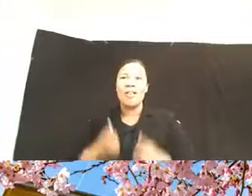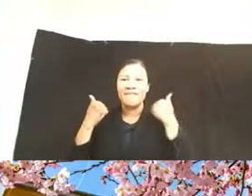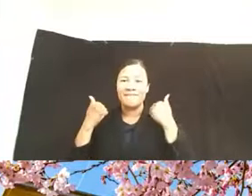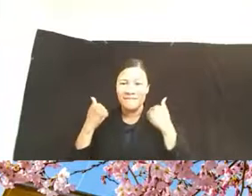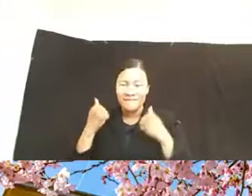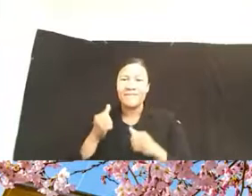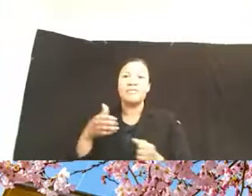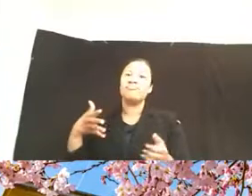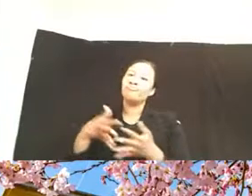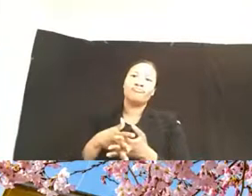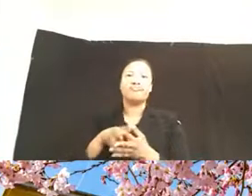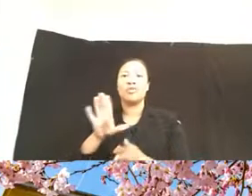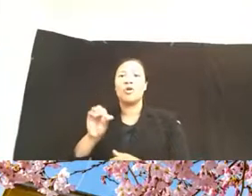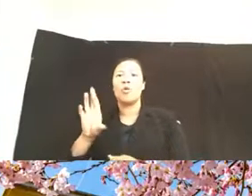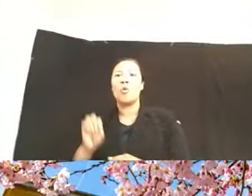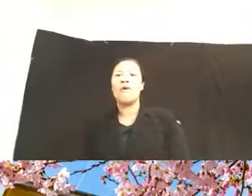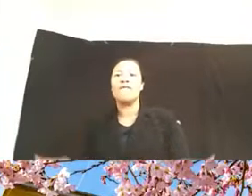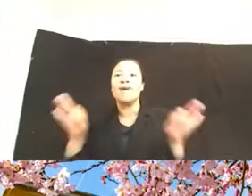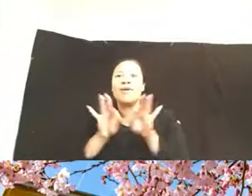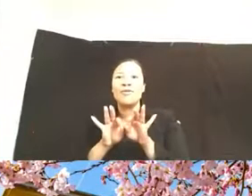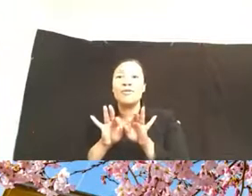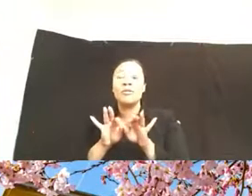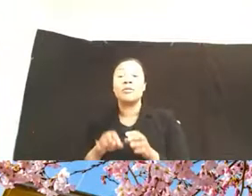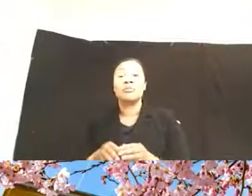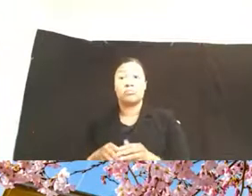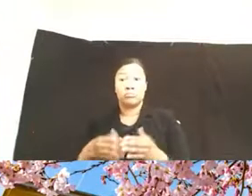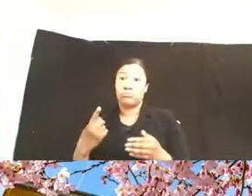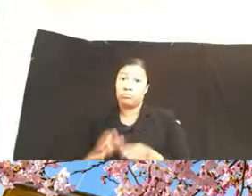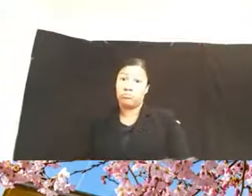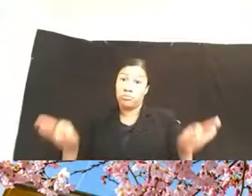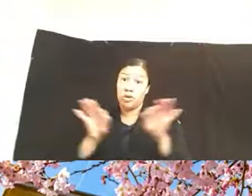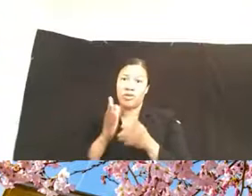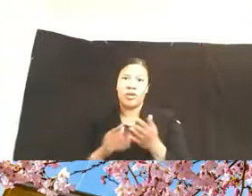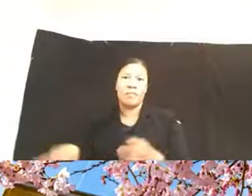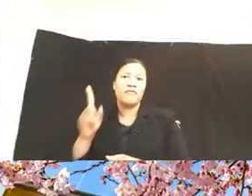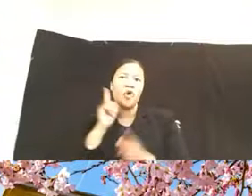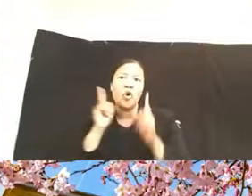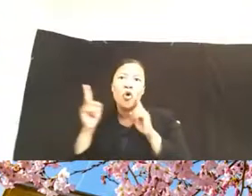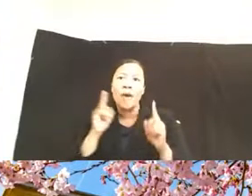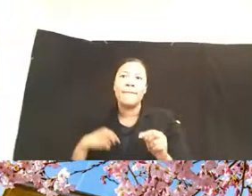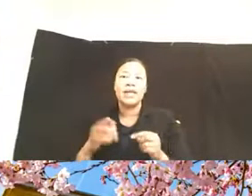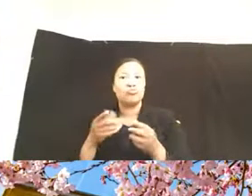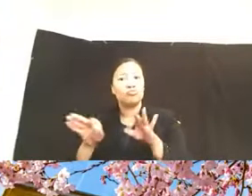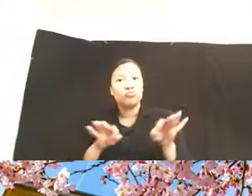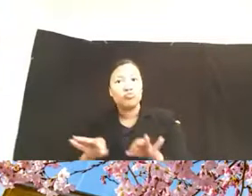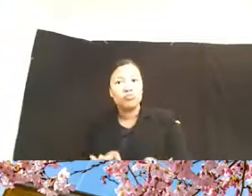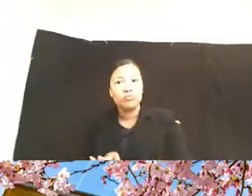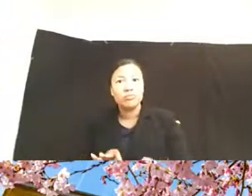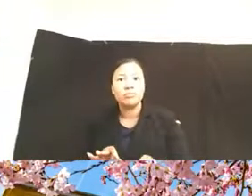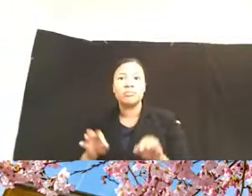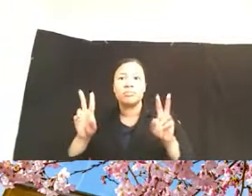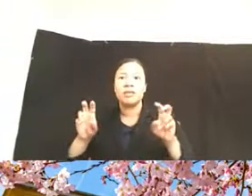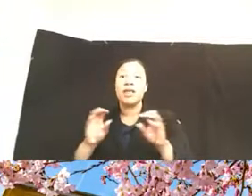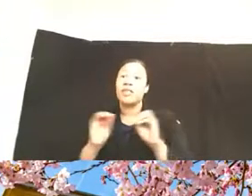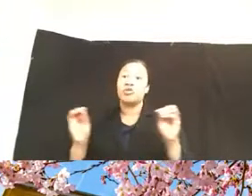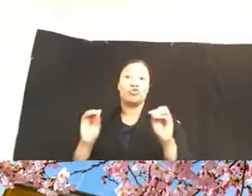values, especially one in which some of you have heard me articulate, quote, there is no me without